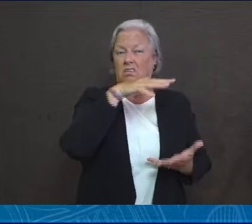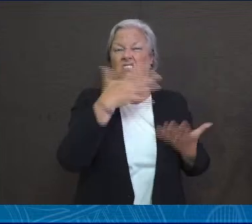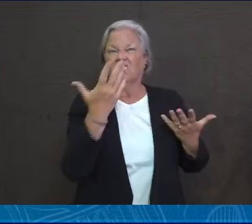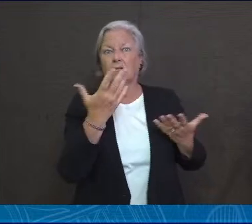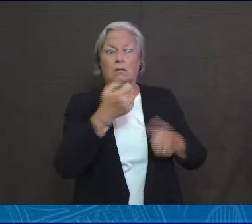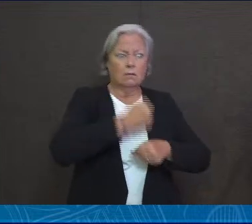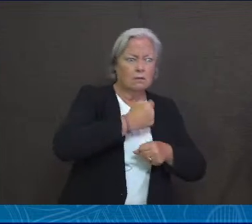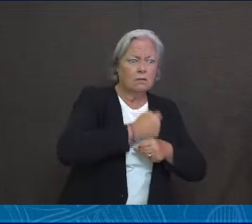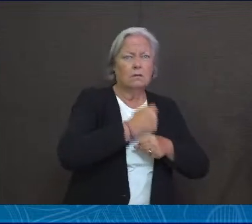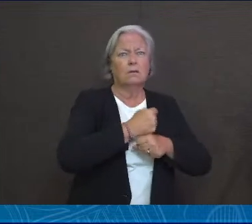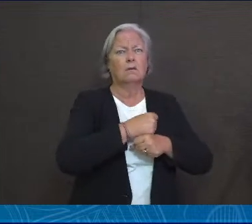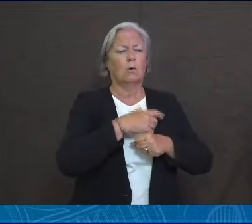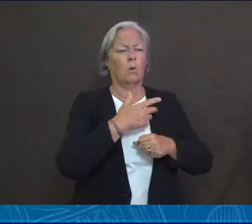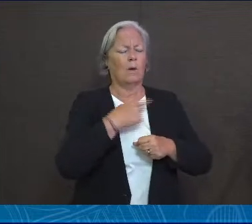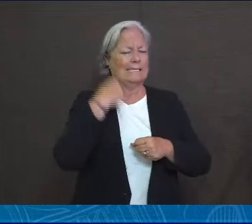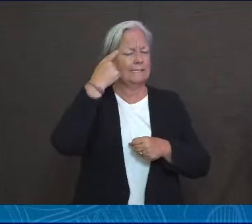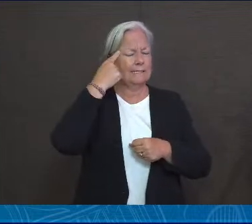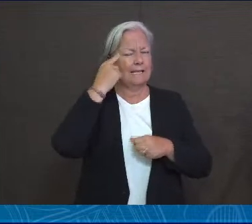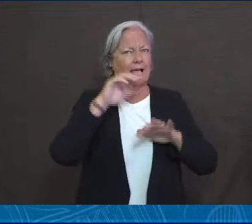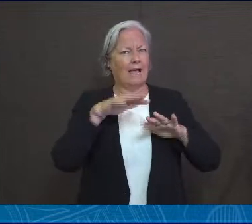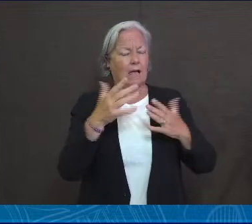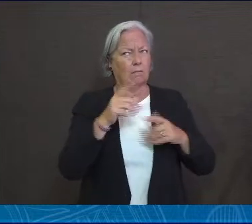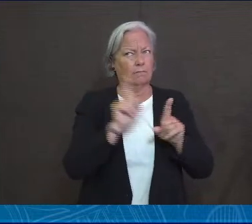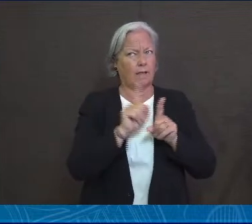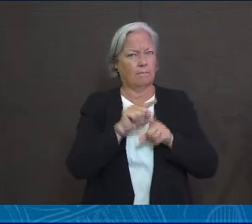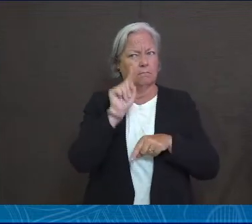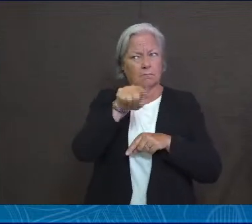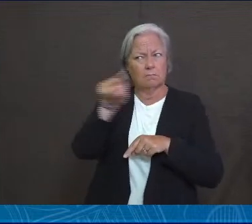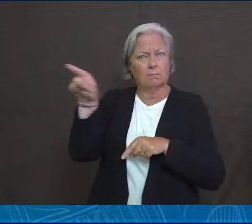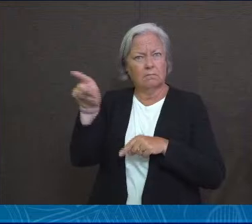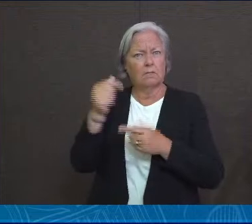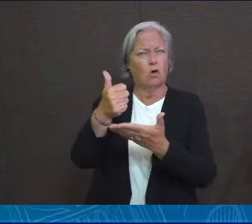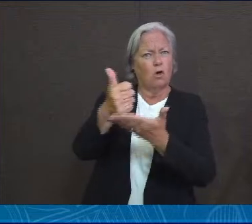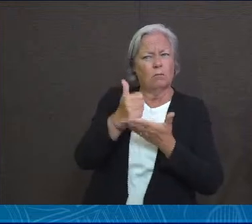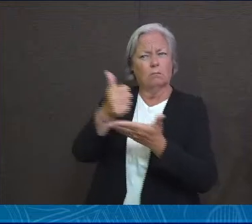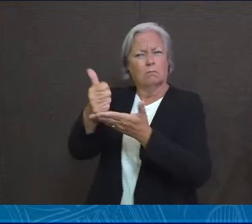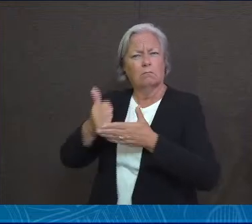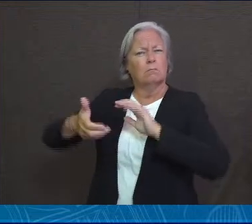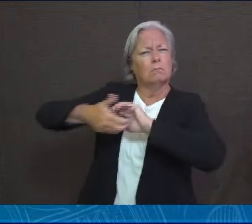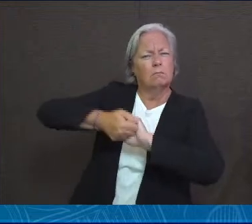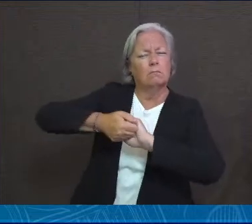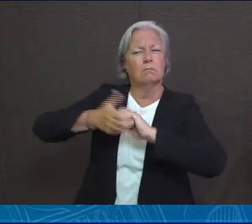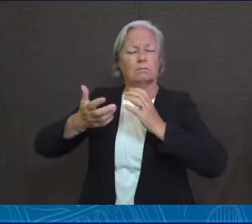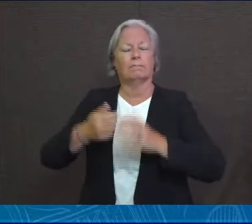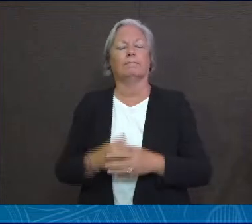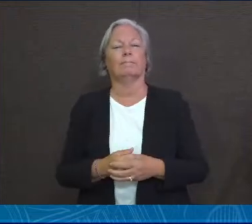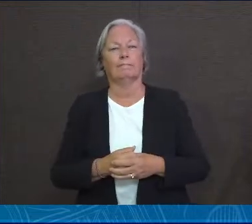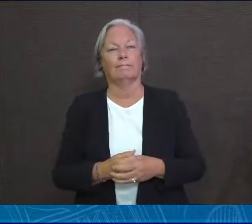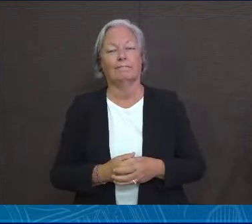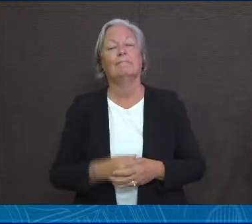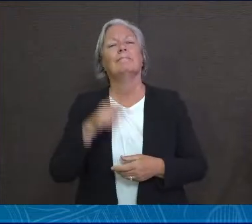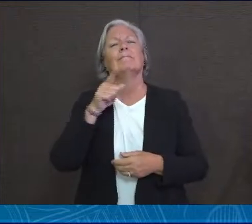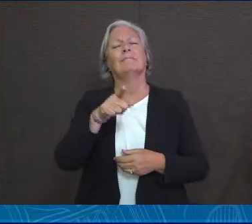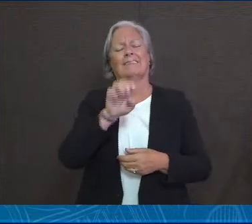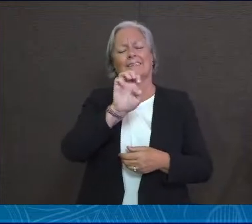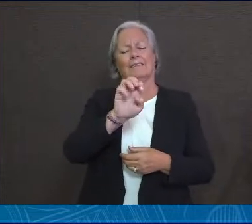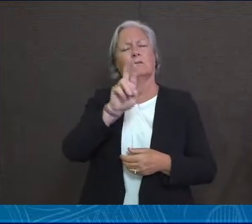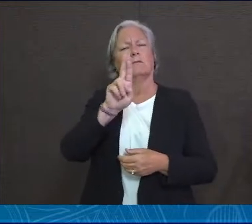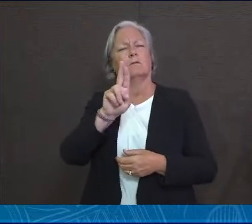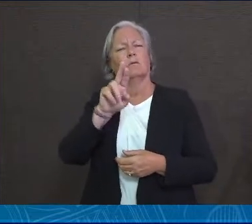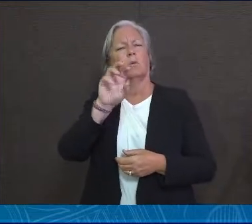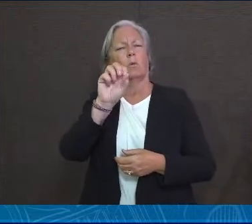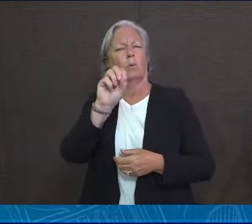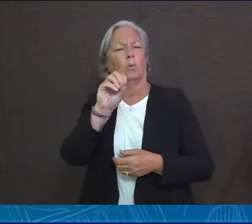partnership. One of the things that's often forgotten is the risk that erosion poses. We had a